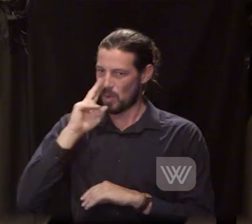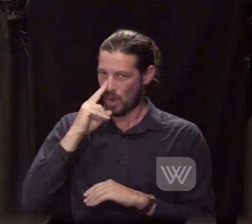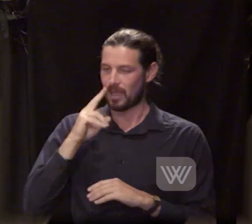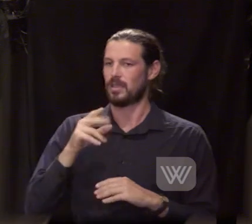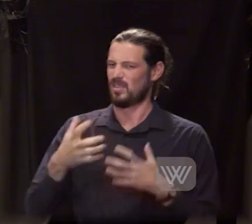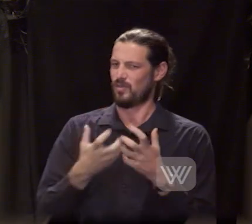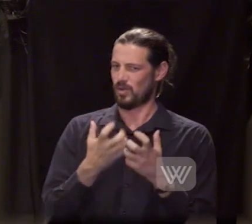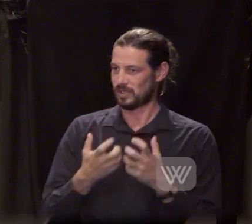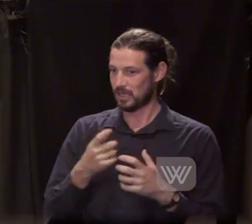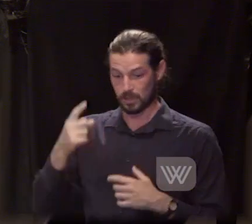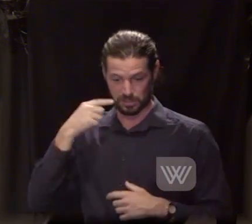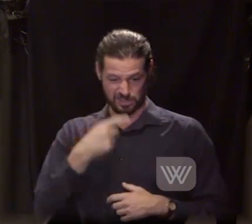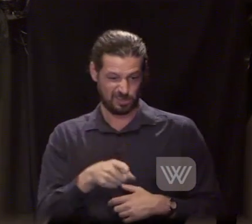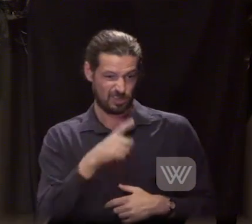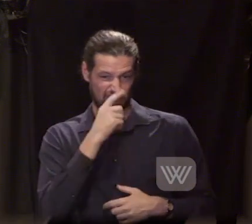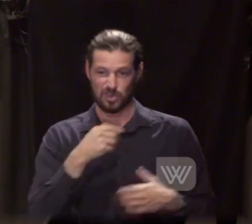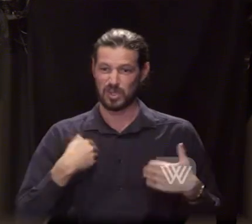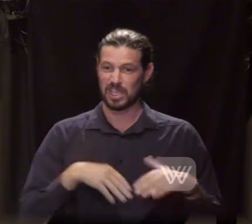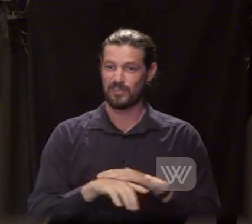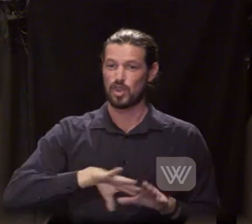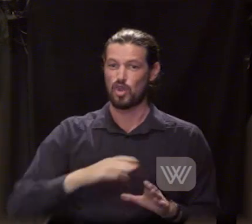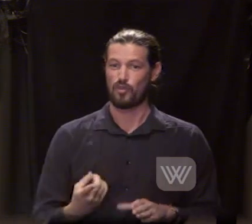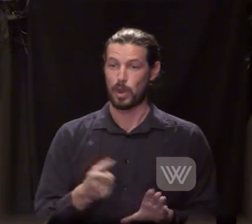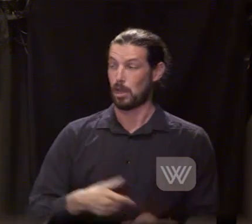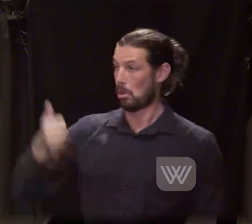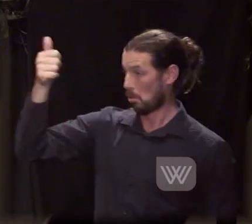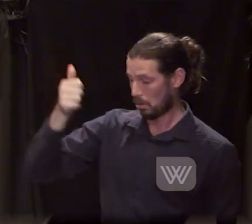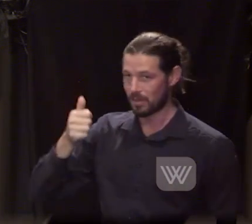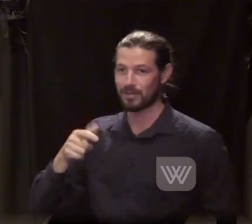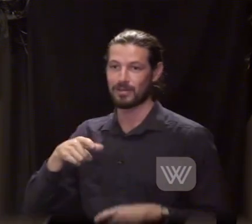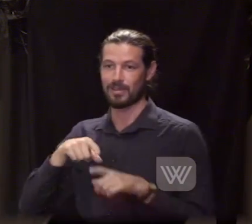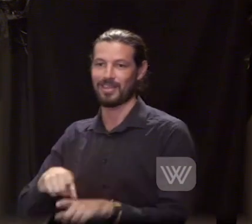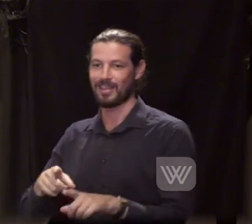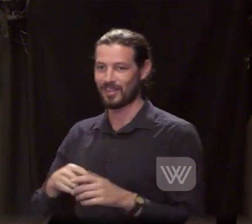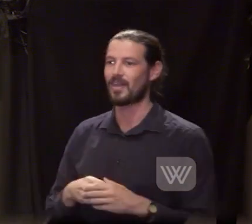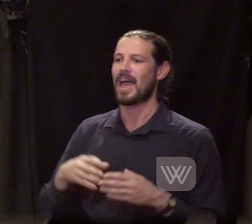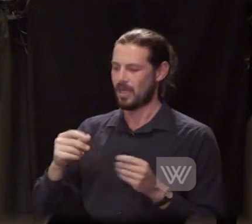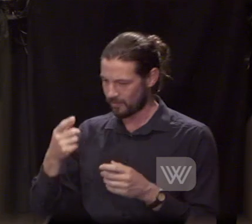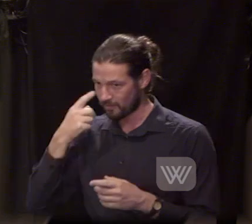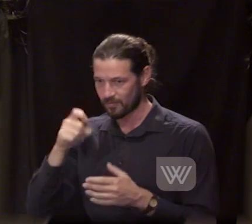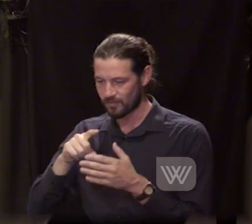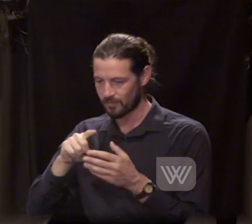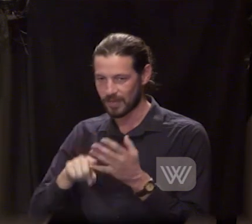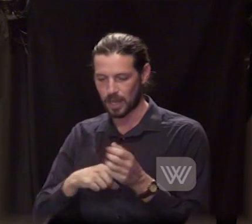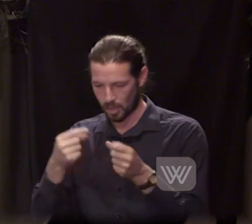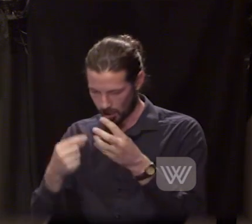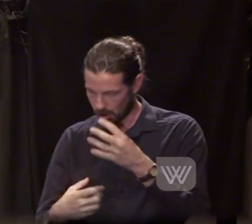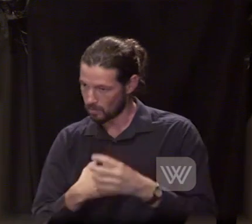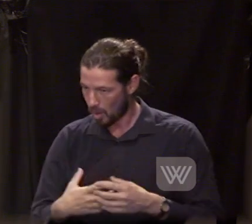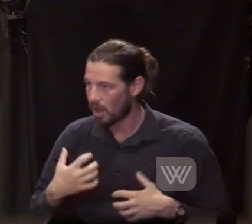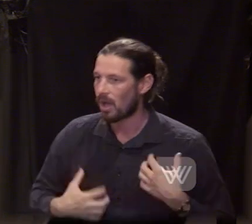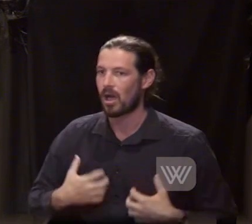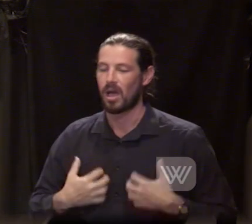of it. And then it was all the details that came afterwards. We're okay, that sounds cool. All right, yeah, I could do that. And then we just all got really excited about it,